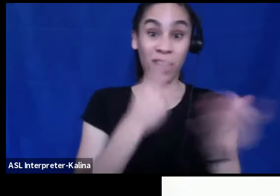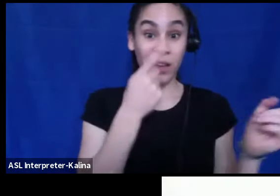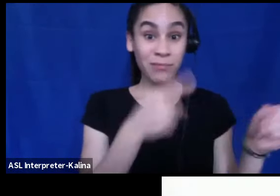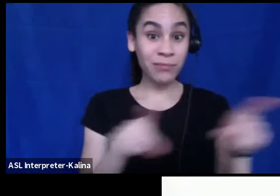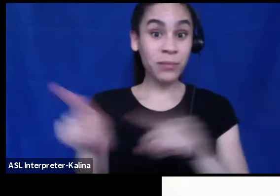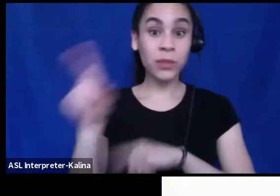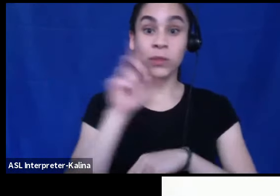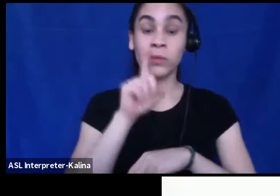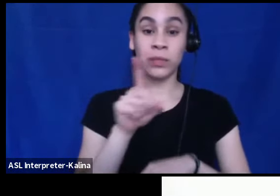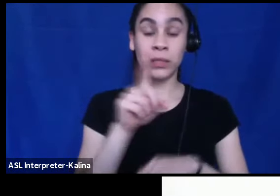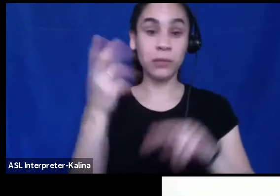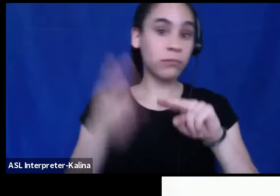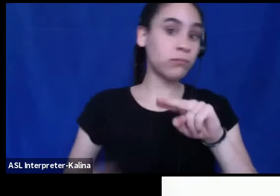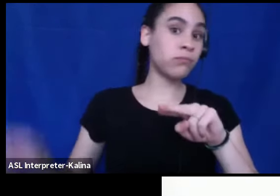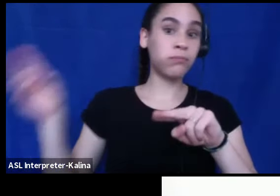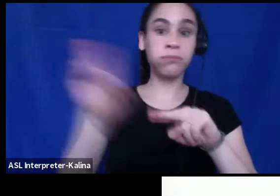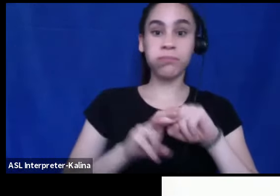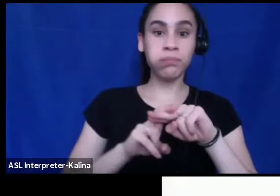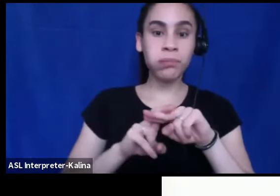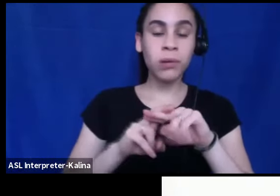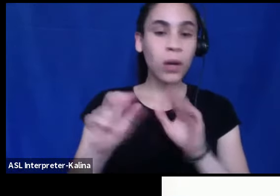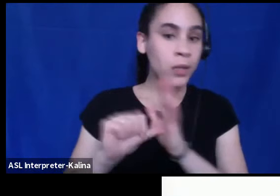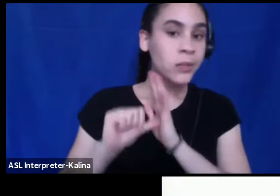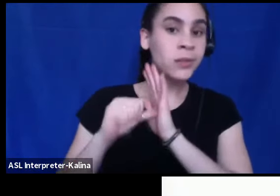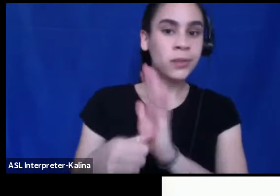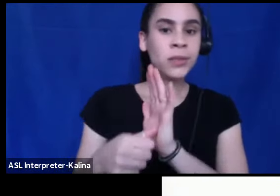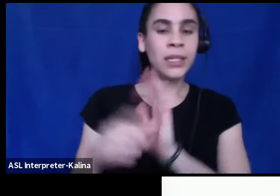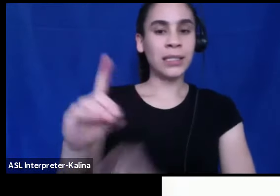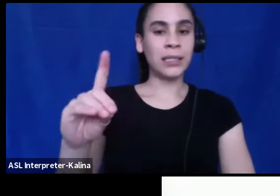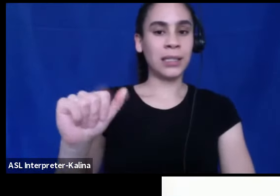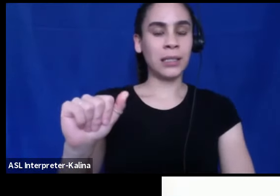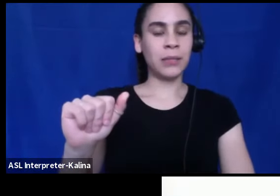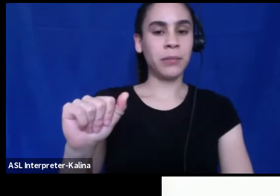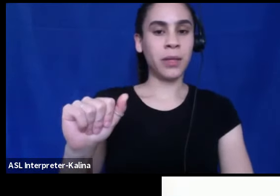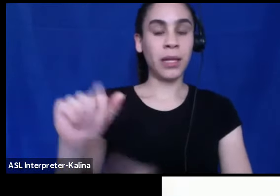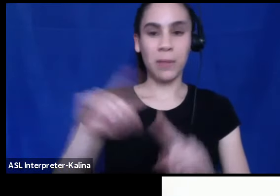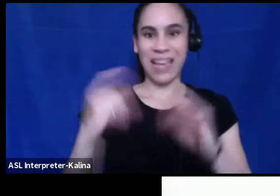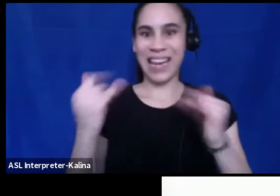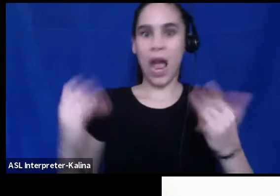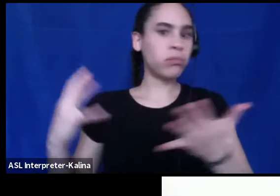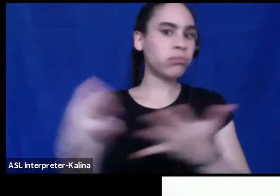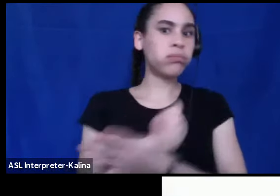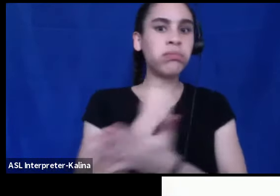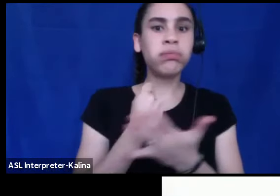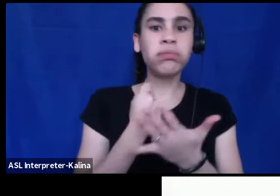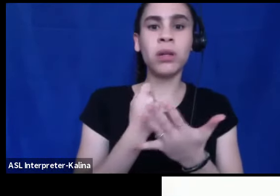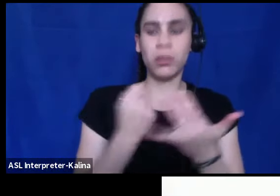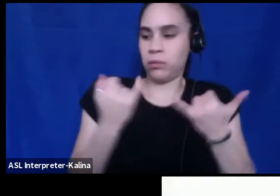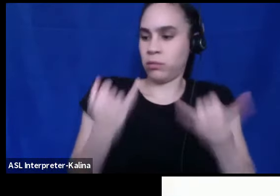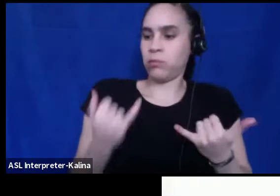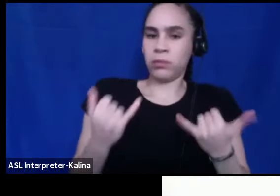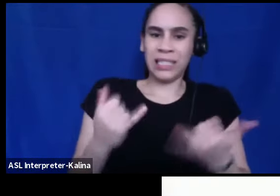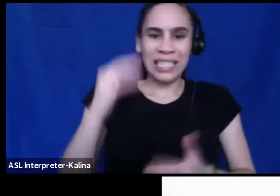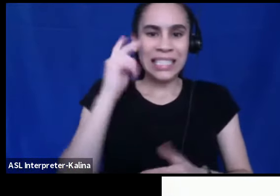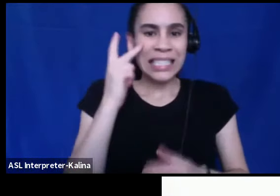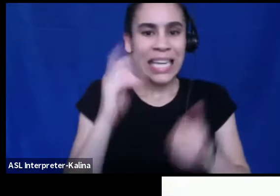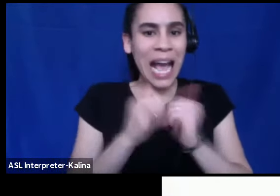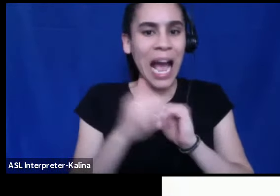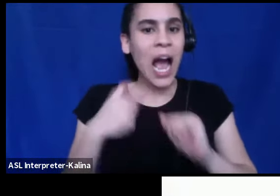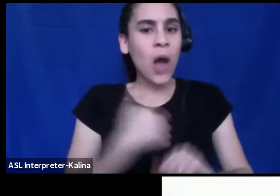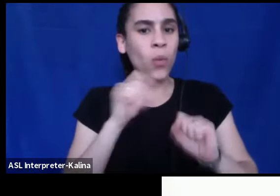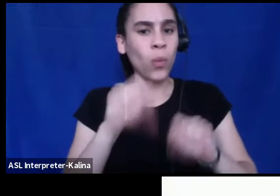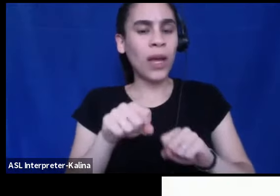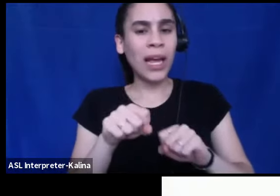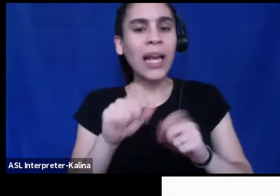or another, but now is the time to take this moment and really see what we can do to change it in a more empowering,